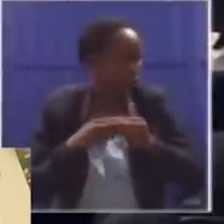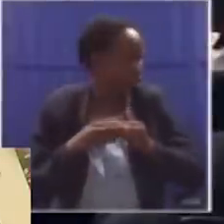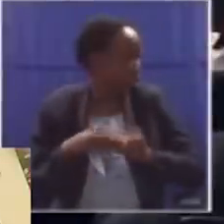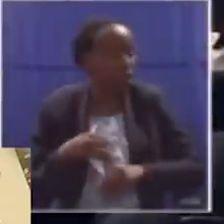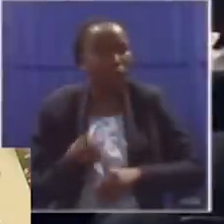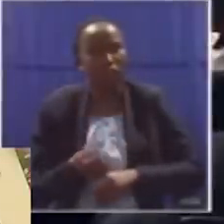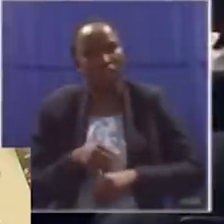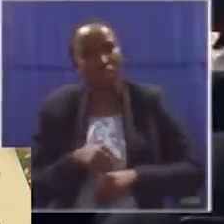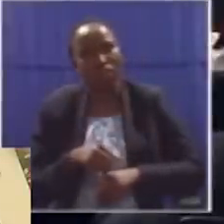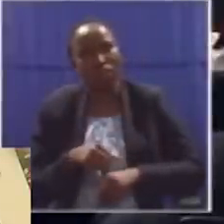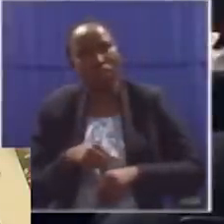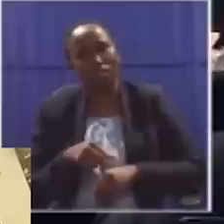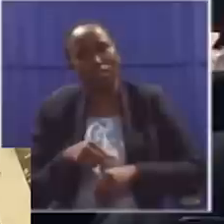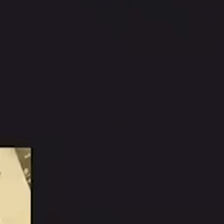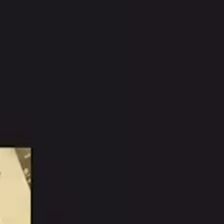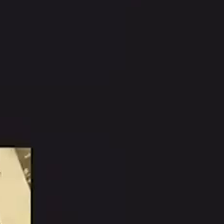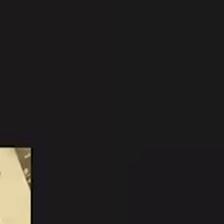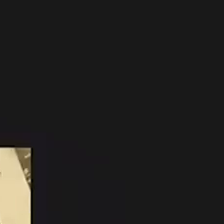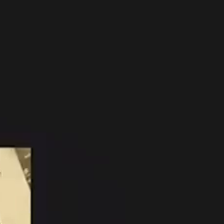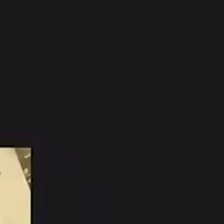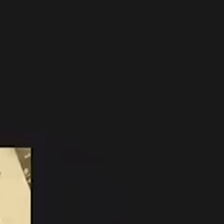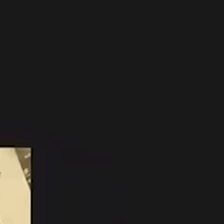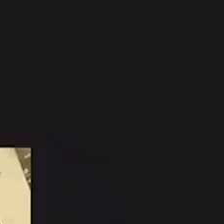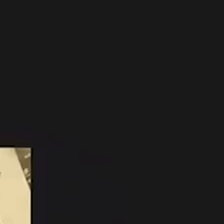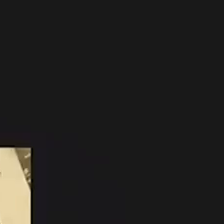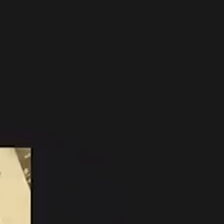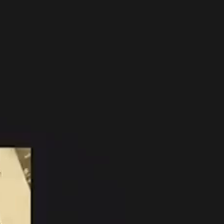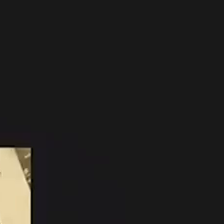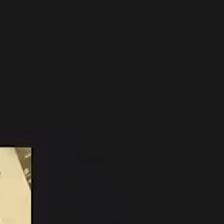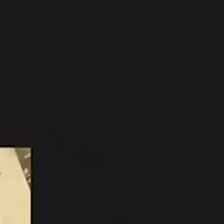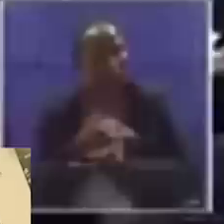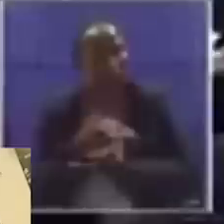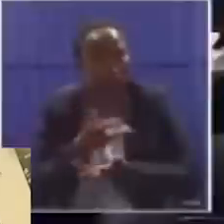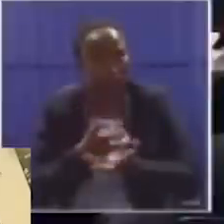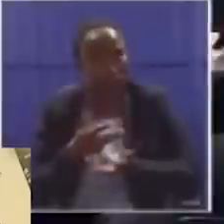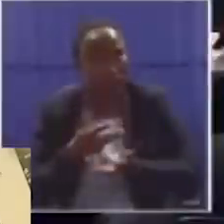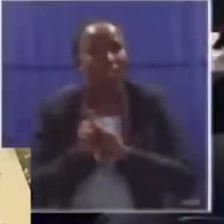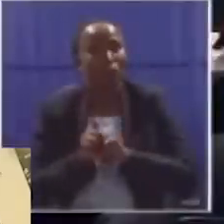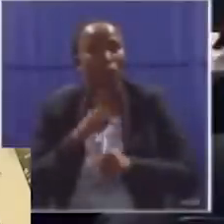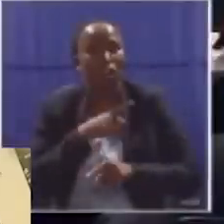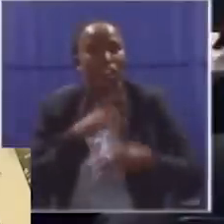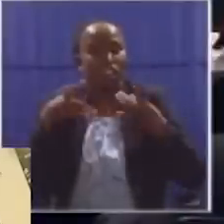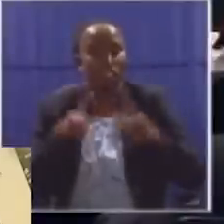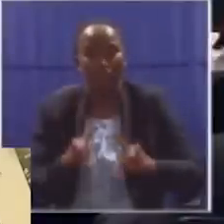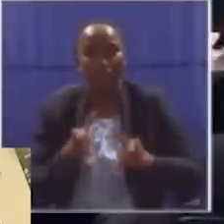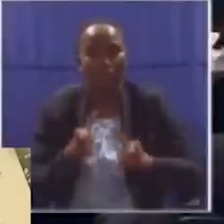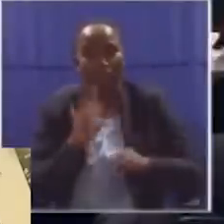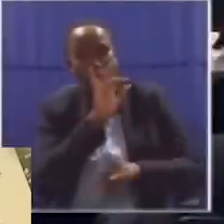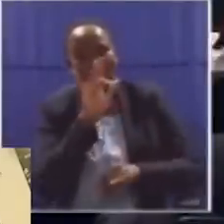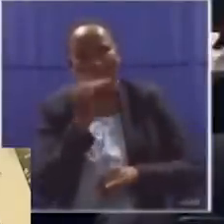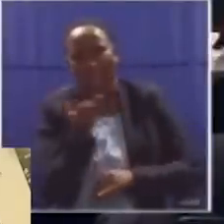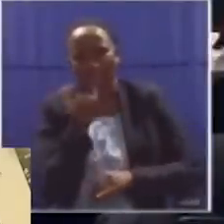you mention chairperson, and you just proceed, right? As if the chairperson doesn't exist,